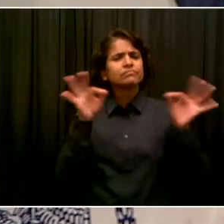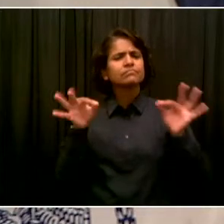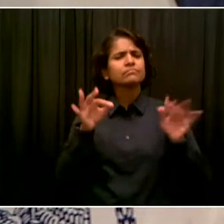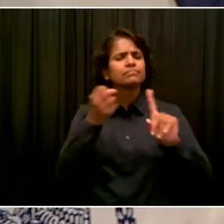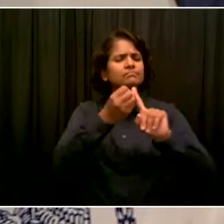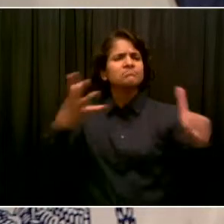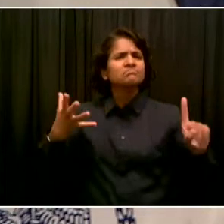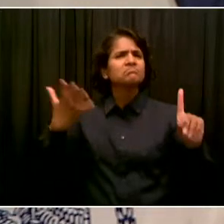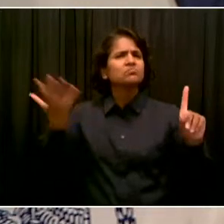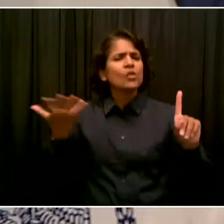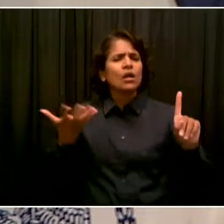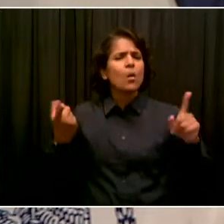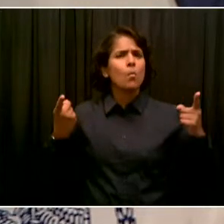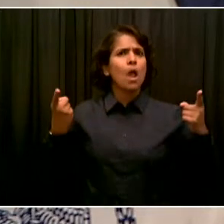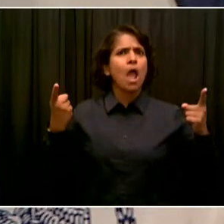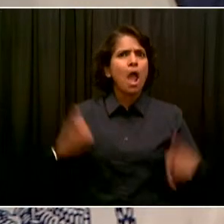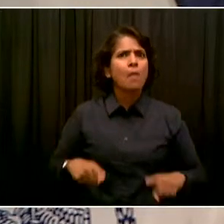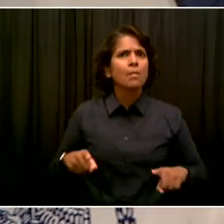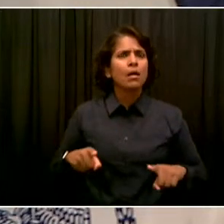Zoo event?